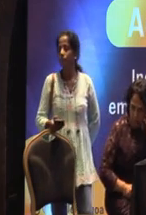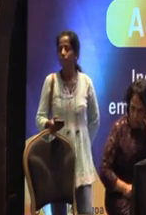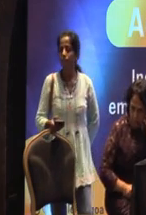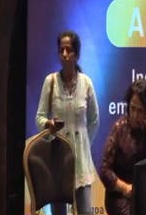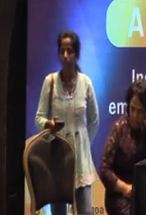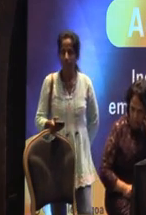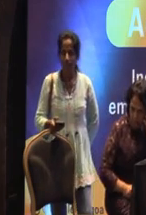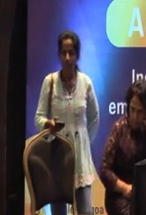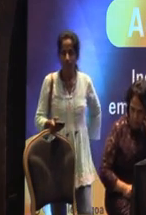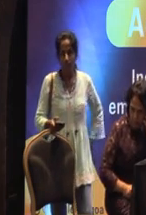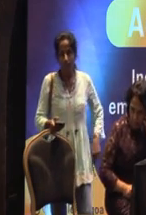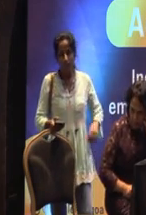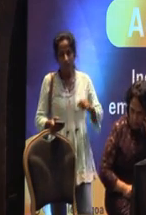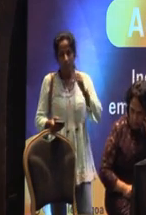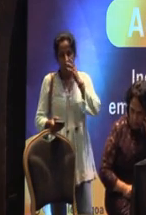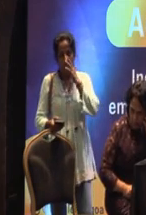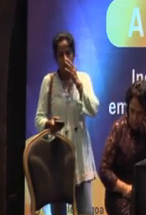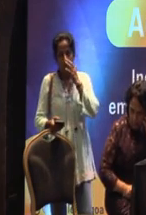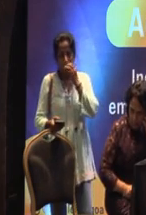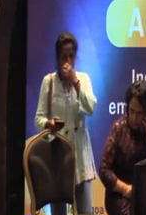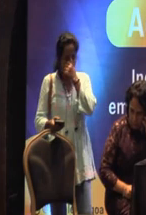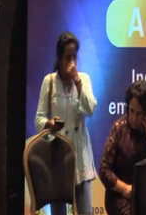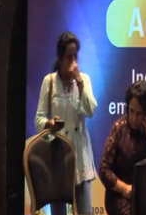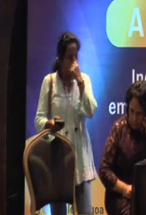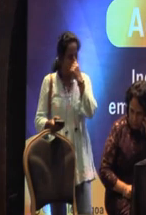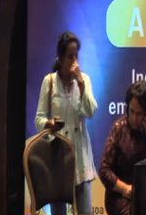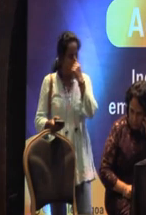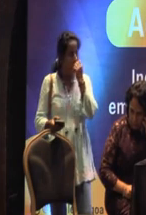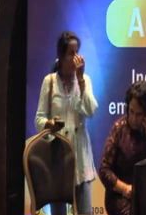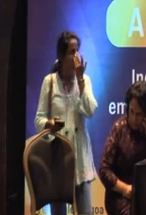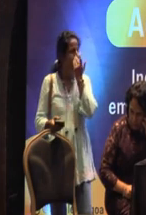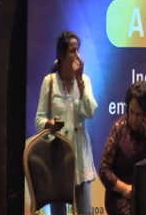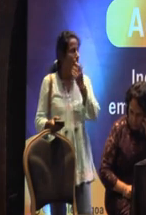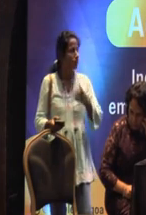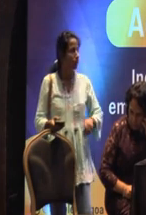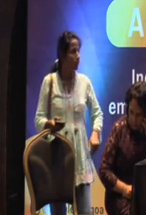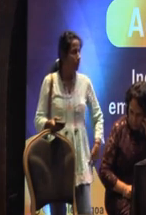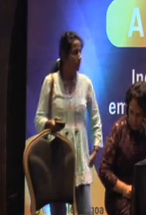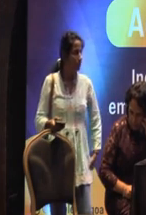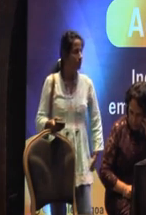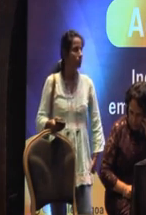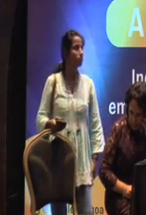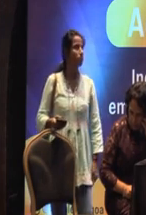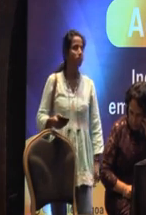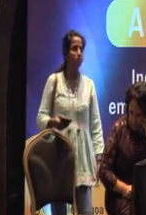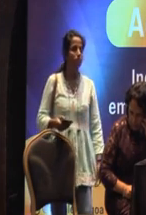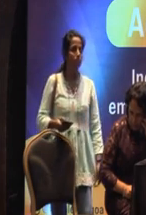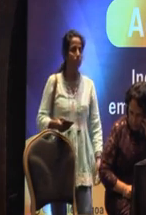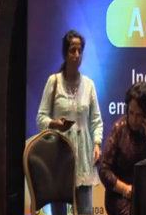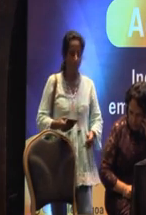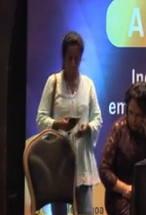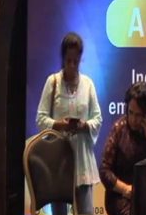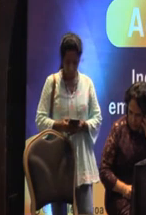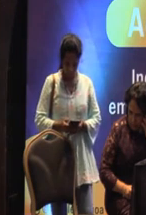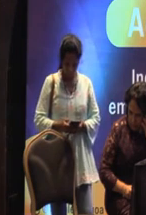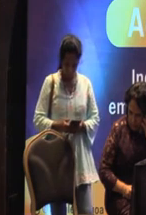good it also makes you feel good and makes you feel more confident so it has all the aspects in